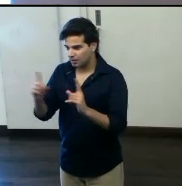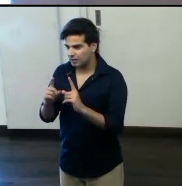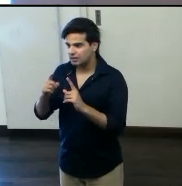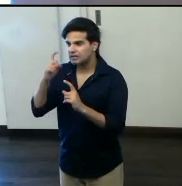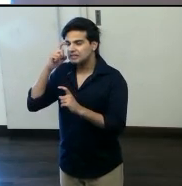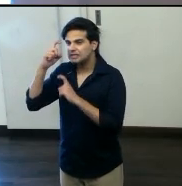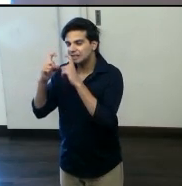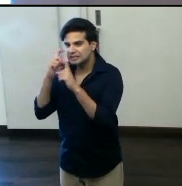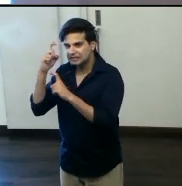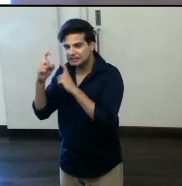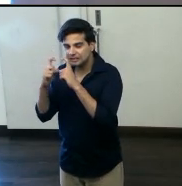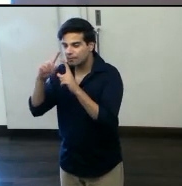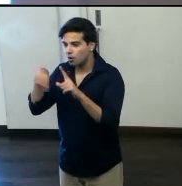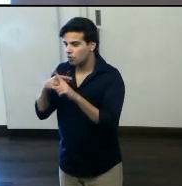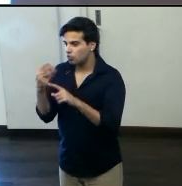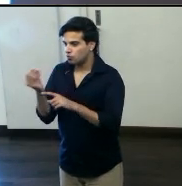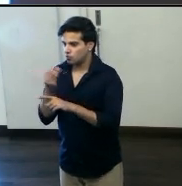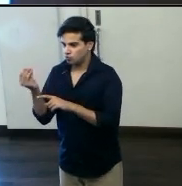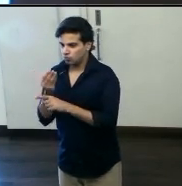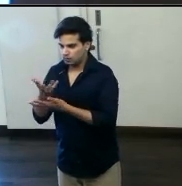a few things.